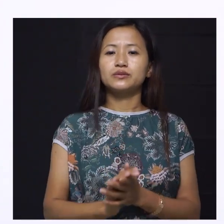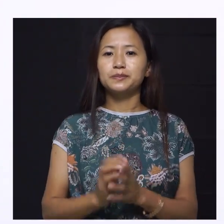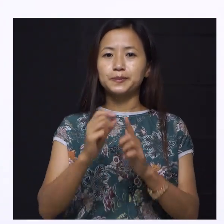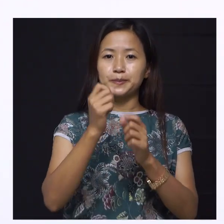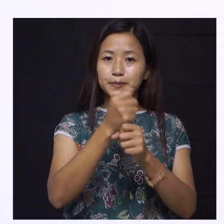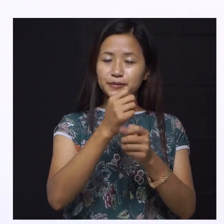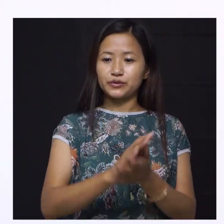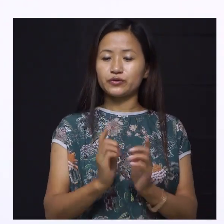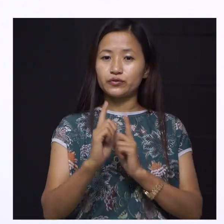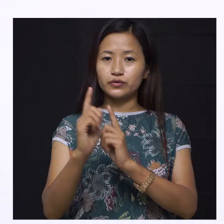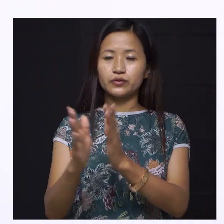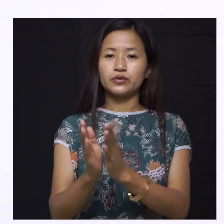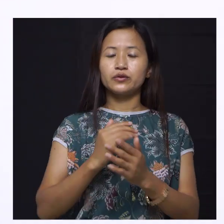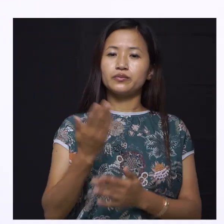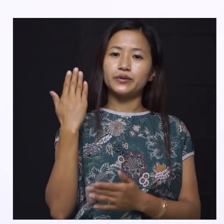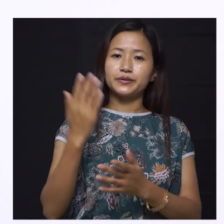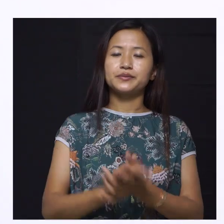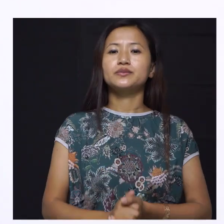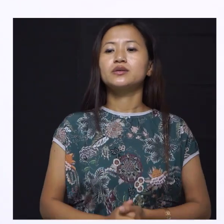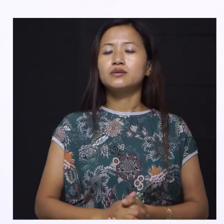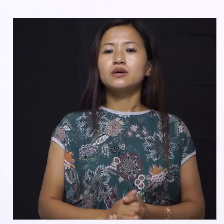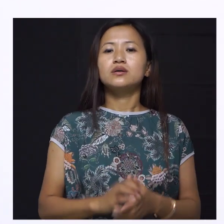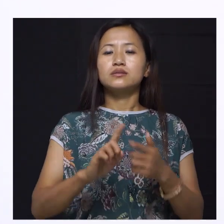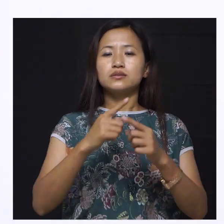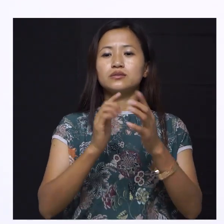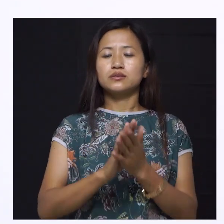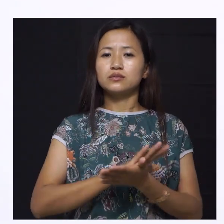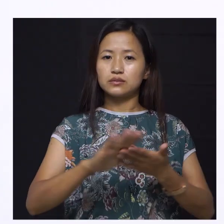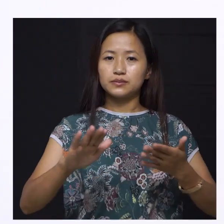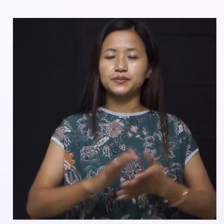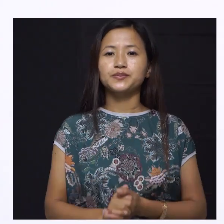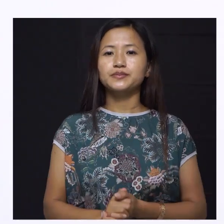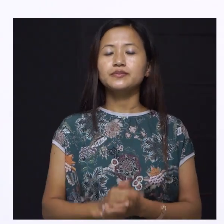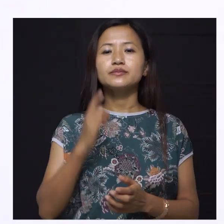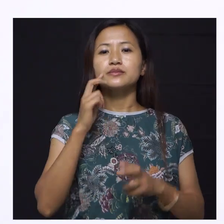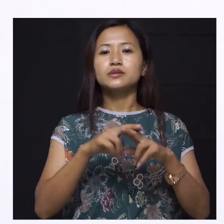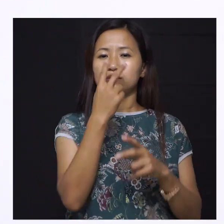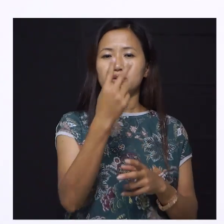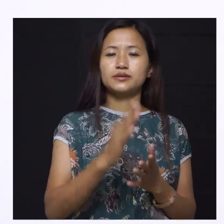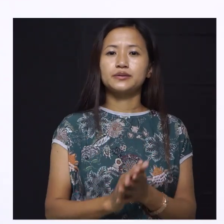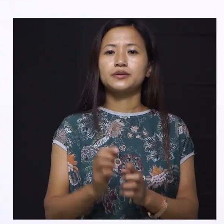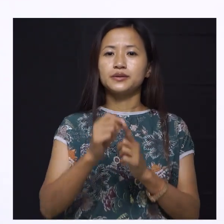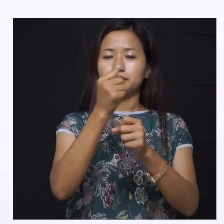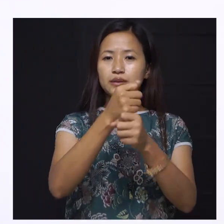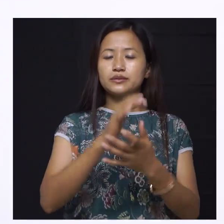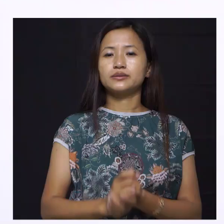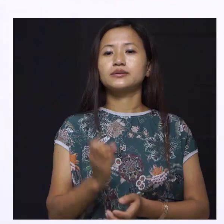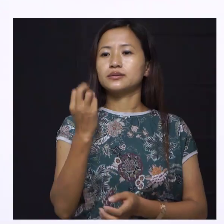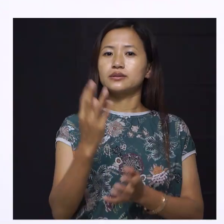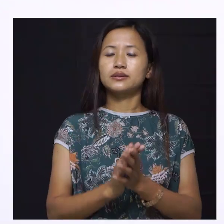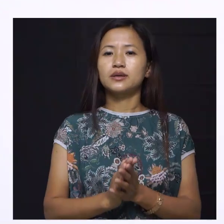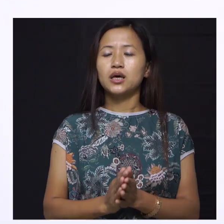follows behind with exercises coming in for us to solve, right? And if you look at the page numbers,